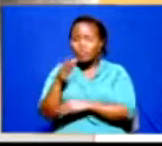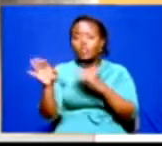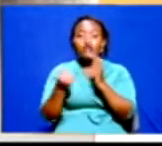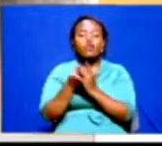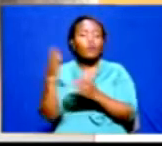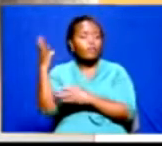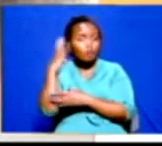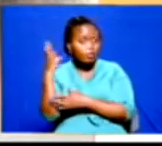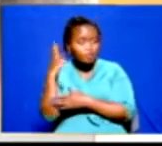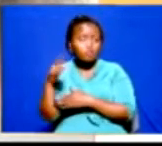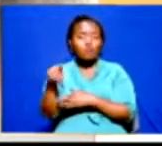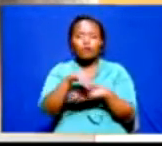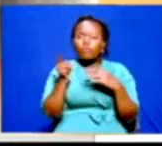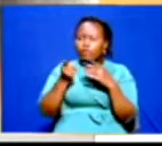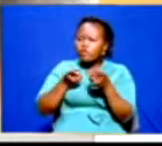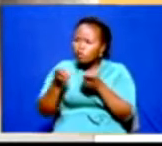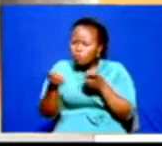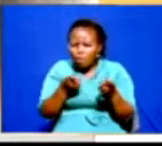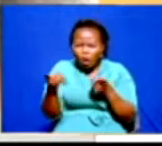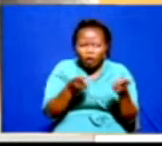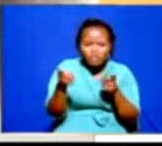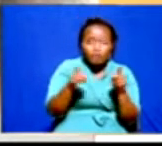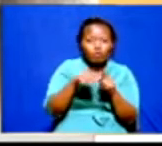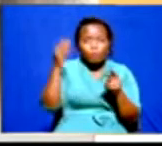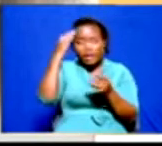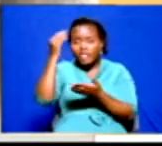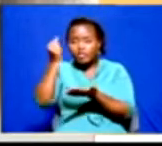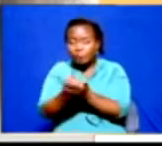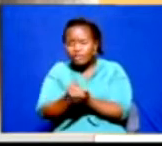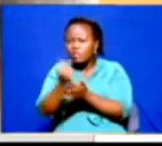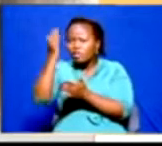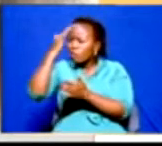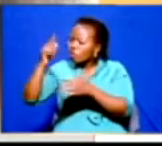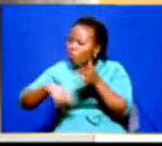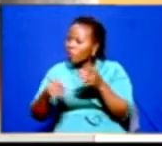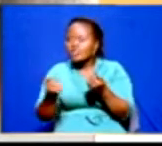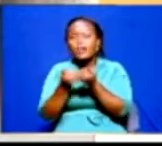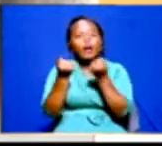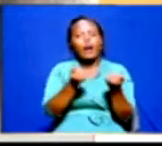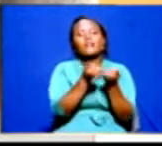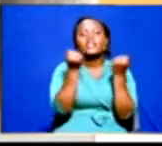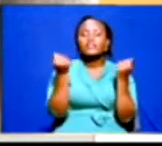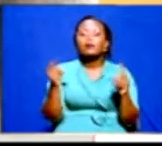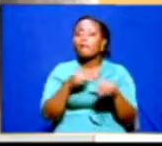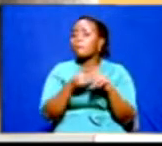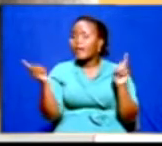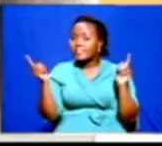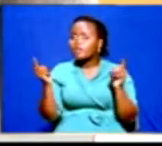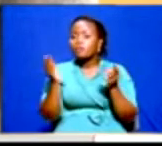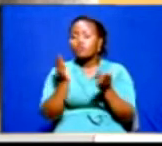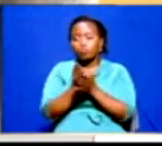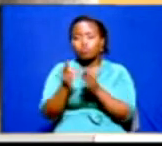the headquarters and know exactly what is happening across the 71 campuses. Mm-hmm. By a click of a button, we'll be able to know